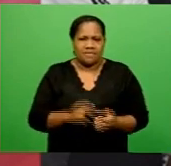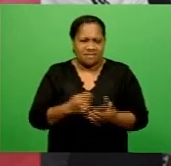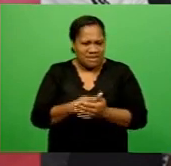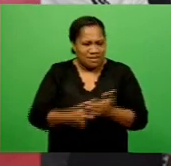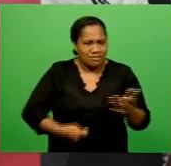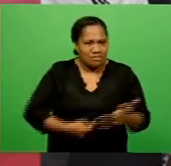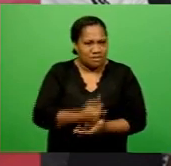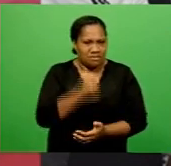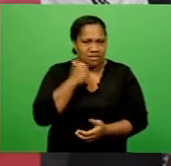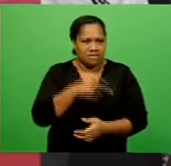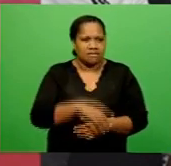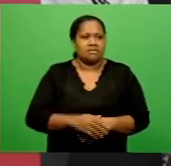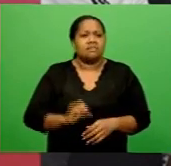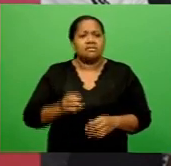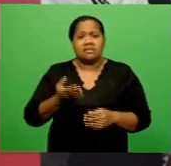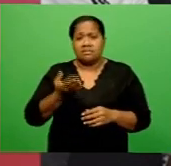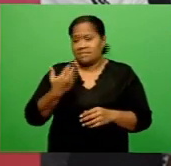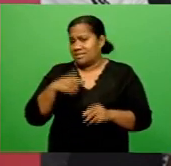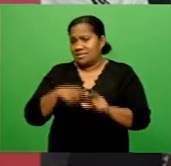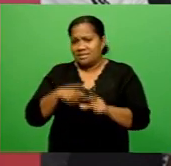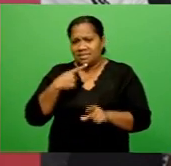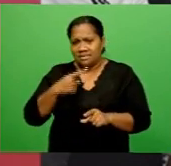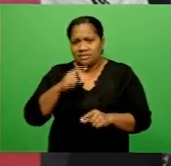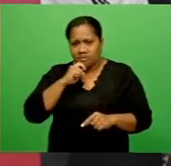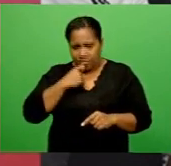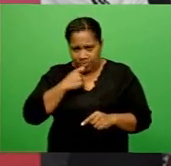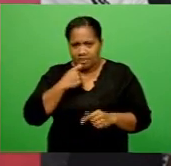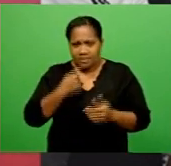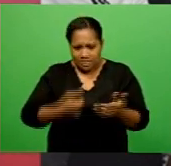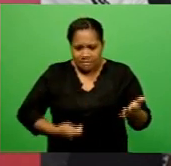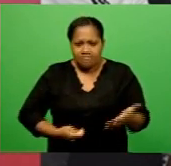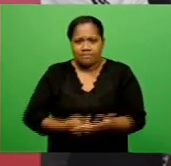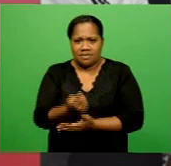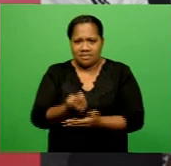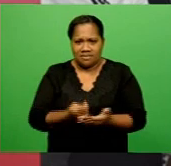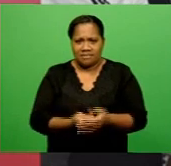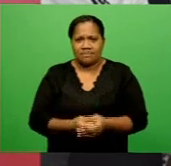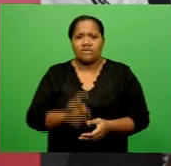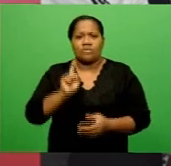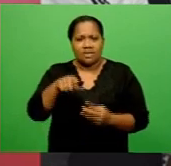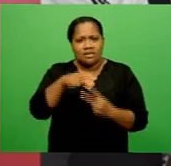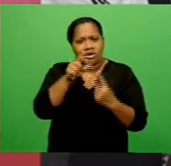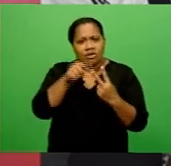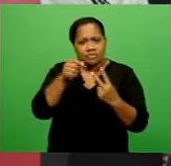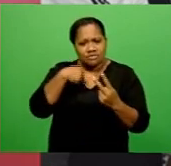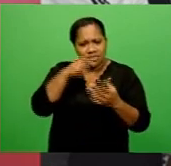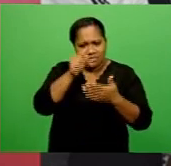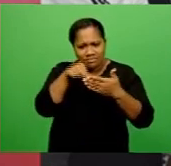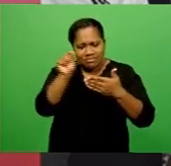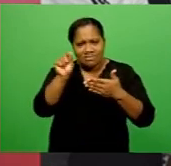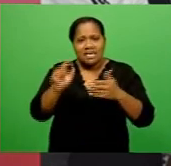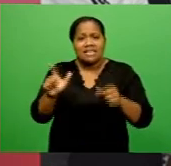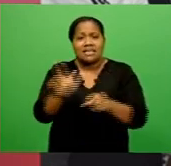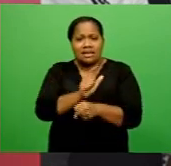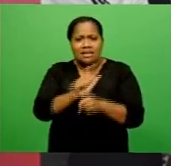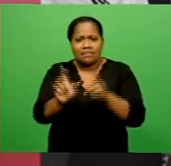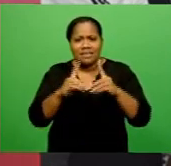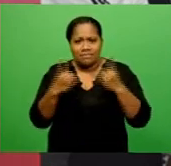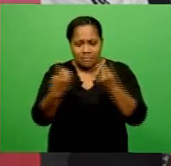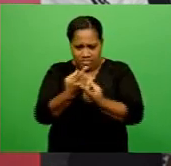they will settle my payments. That is the option which I have ticked in the Labour Department form which I